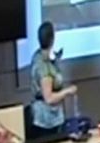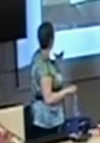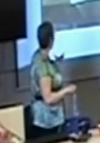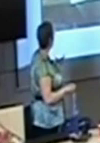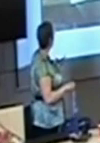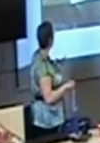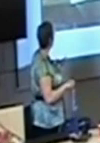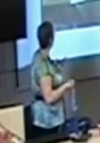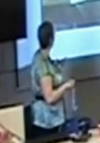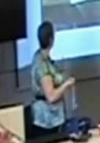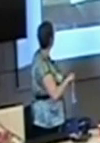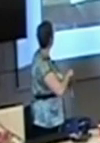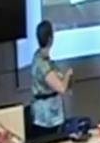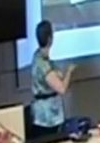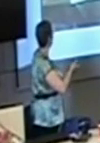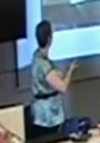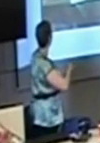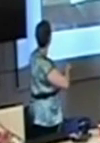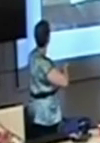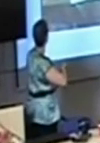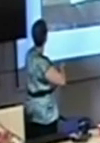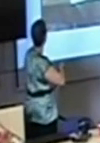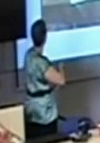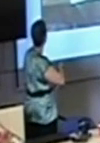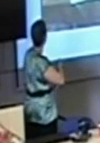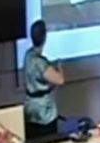face? Like, how am I supposed to know what's on the next one? He gets to turn over.